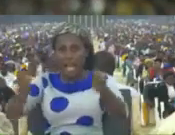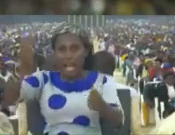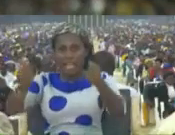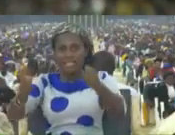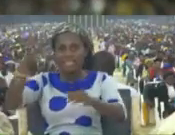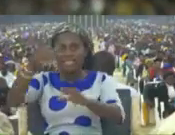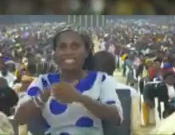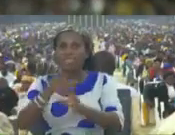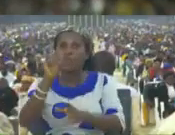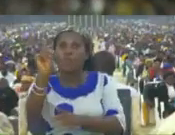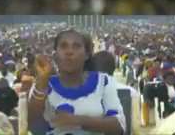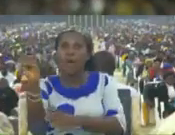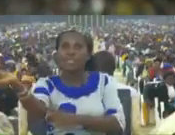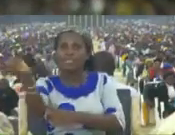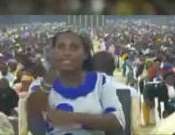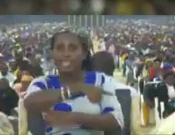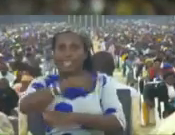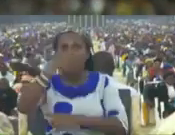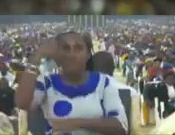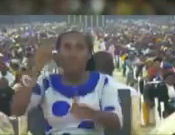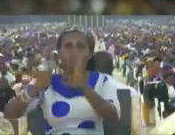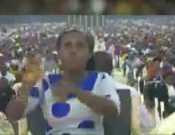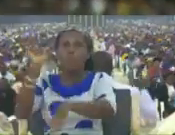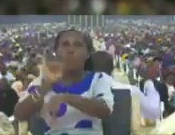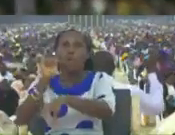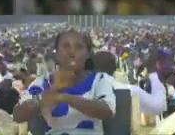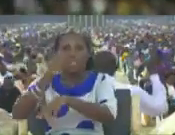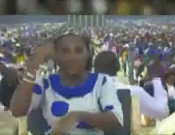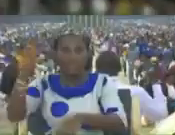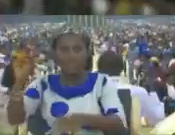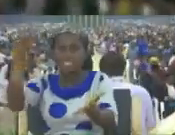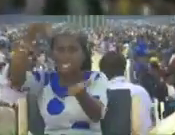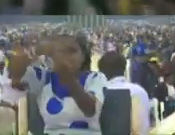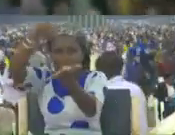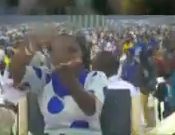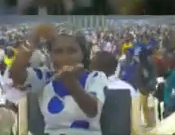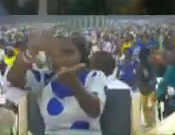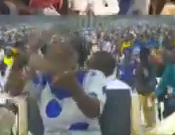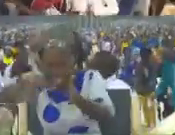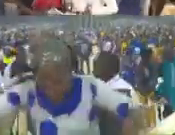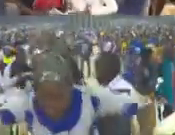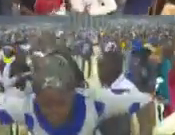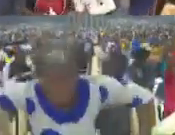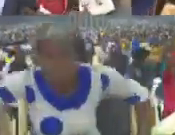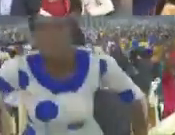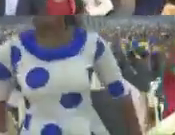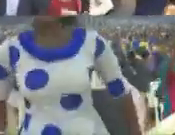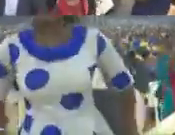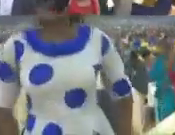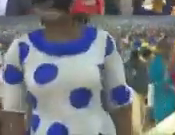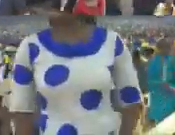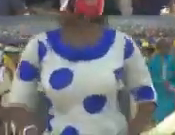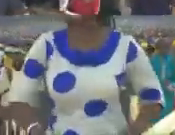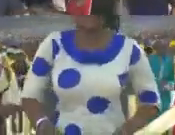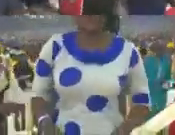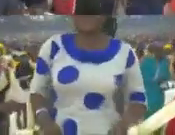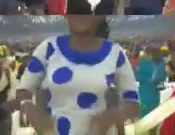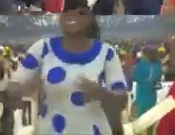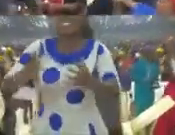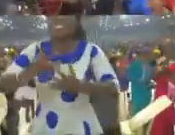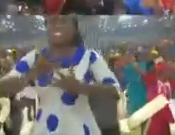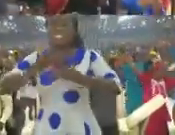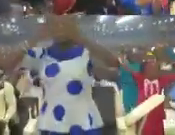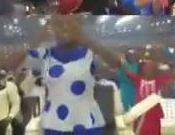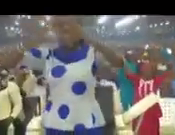for those who are working for him. Stand on your feet. Lift your voice to the Almighty God and say, Father,